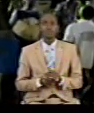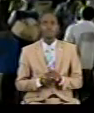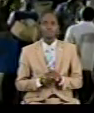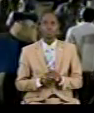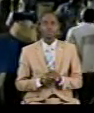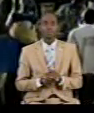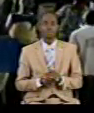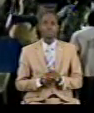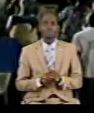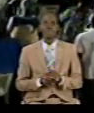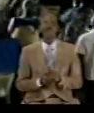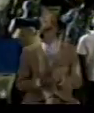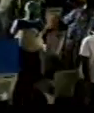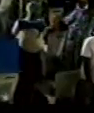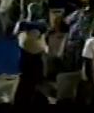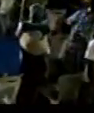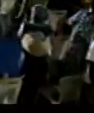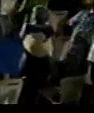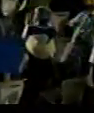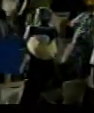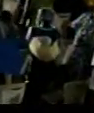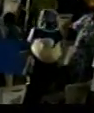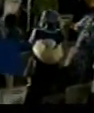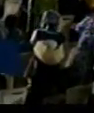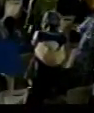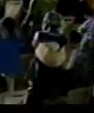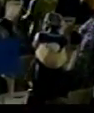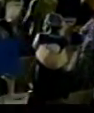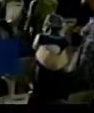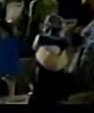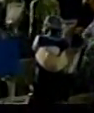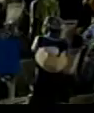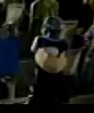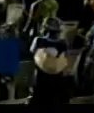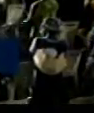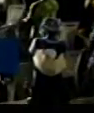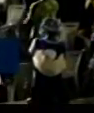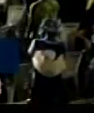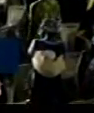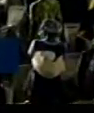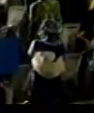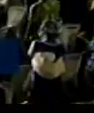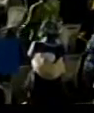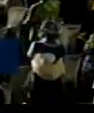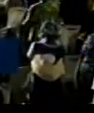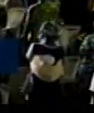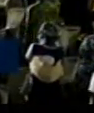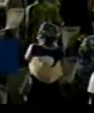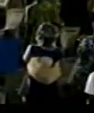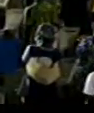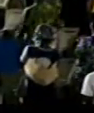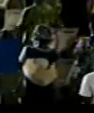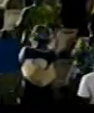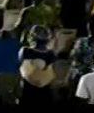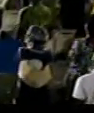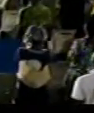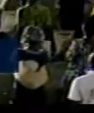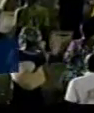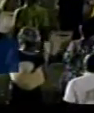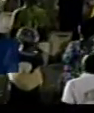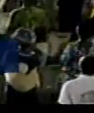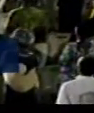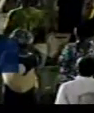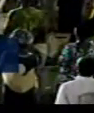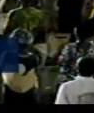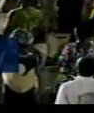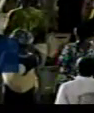Did you hear? It's already there. It's already there. You can't go home without problem. You can't go